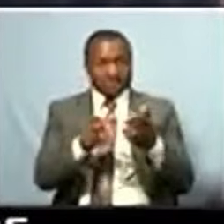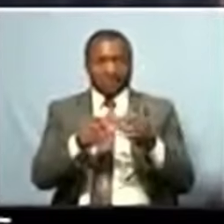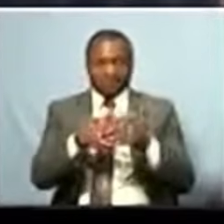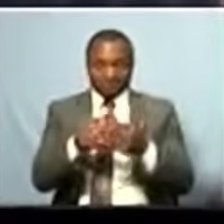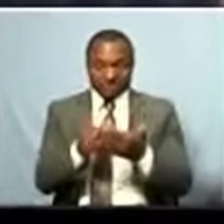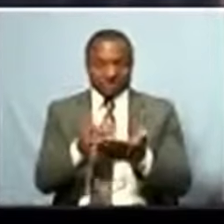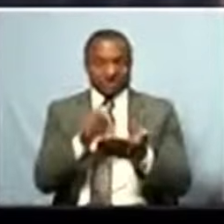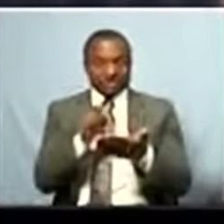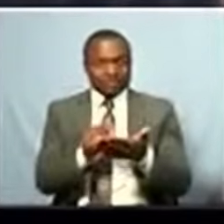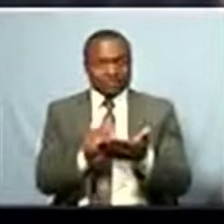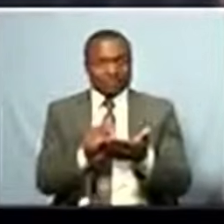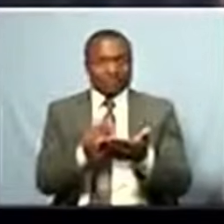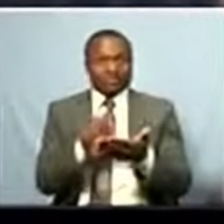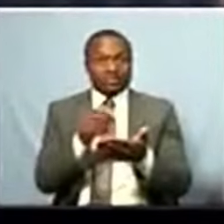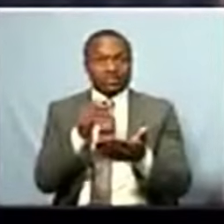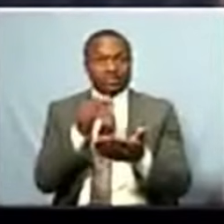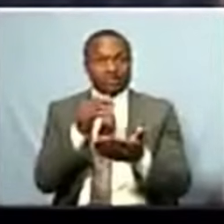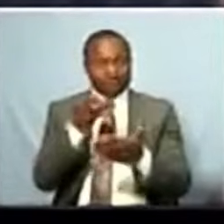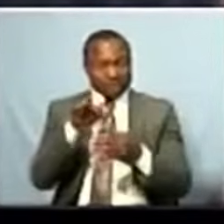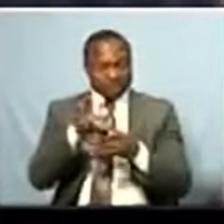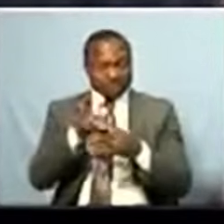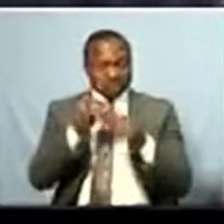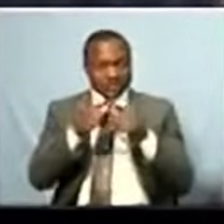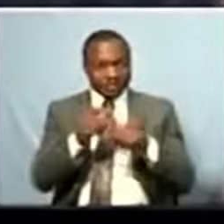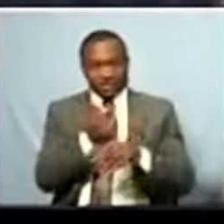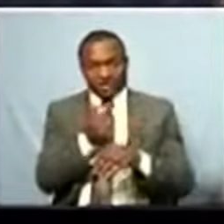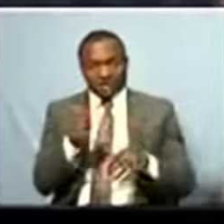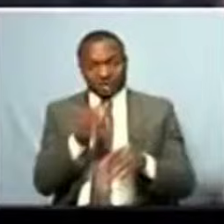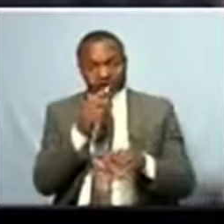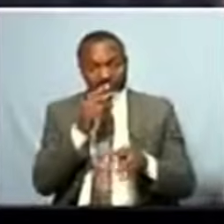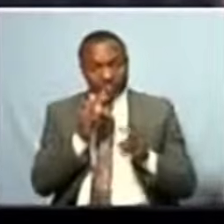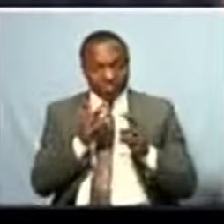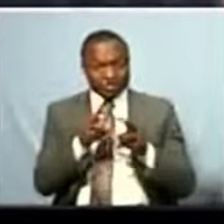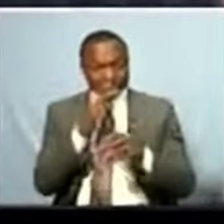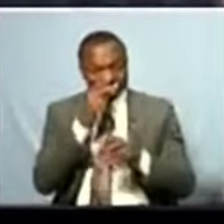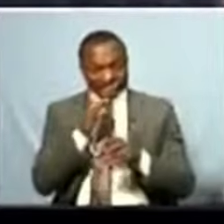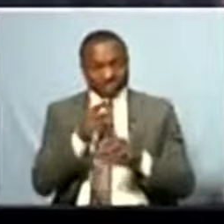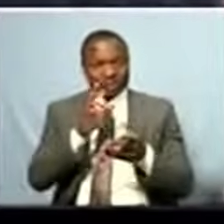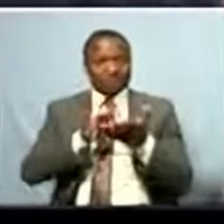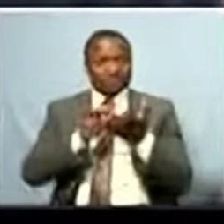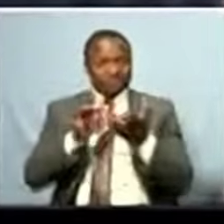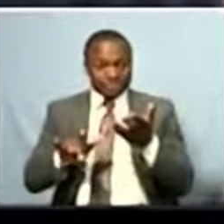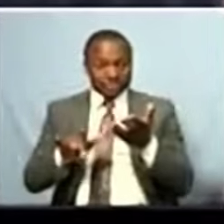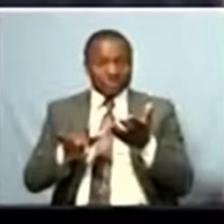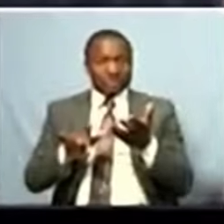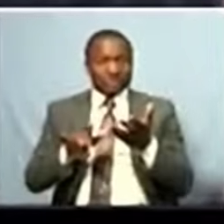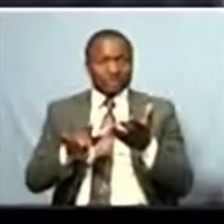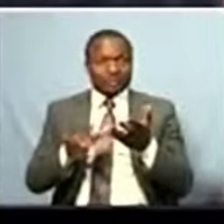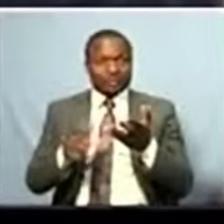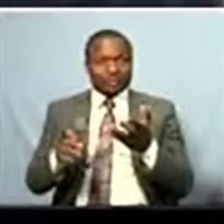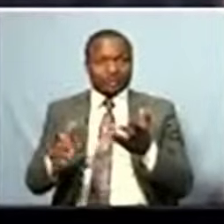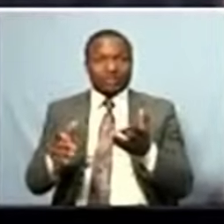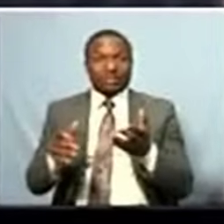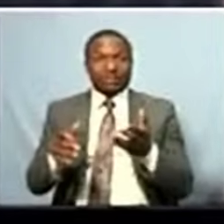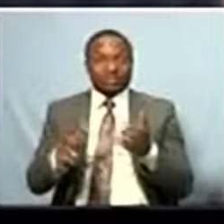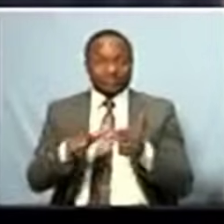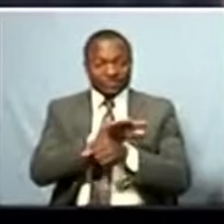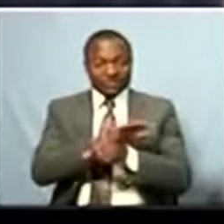an election shall be carried out. Because in whichever way we look at it, expenses relating to the filling of a